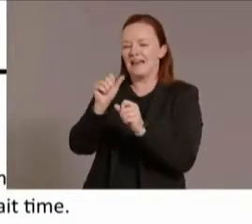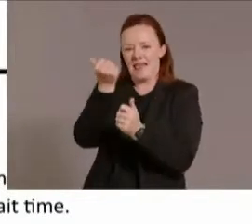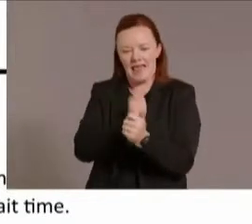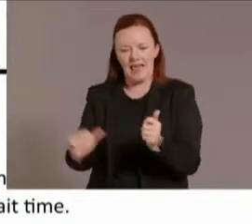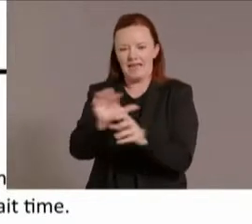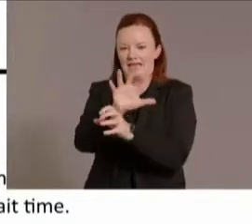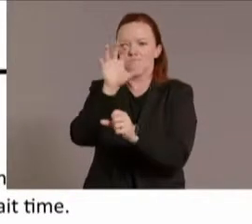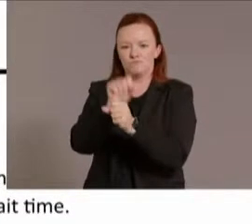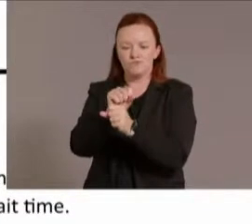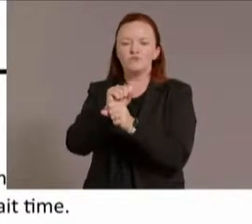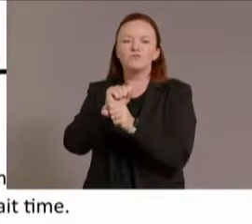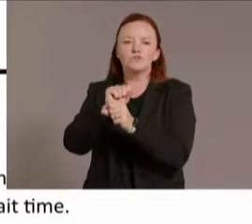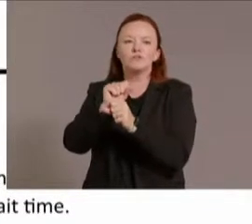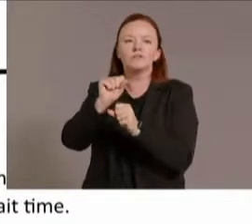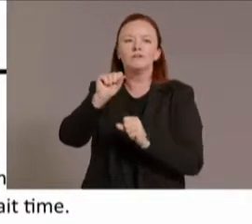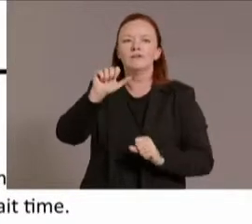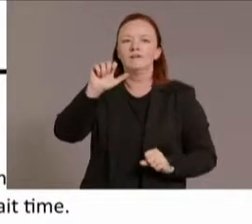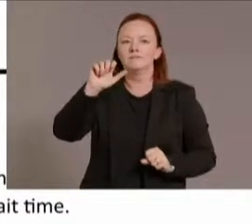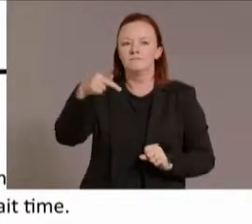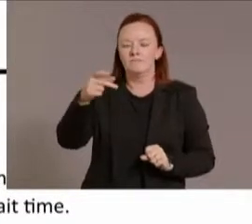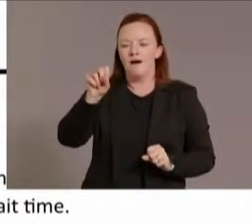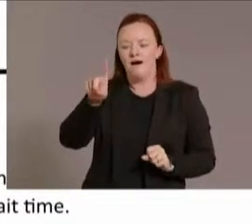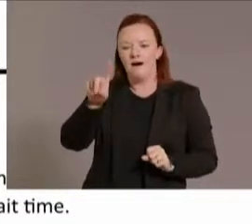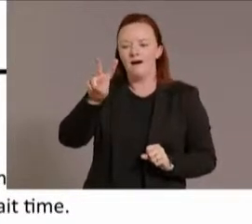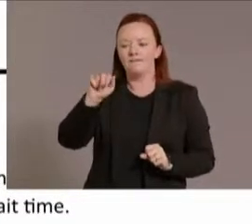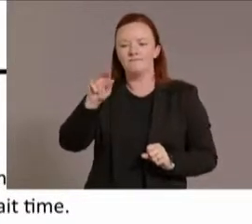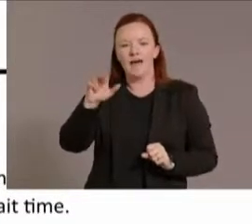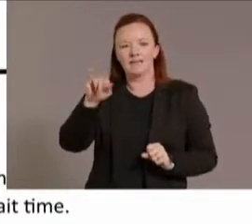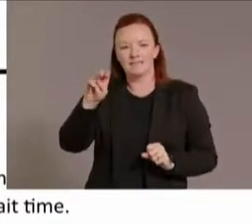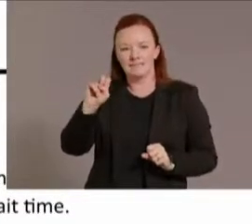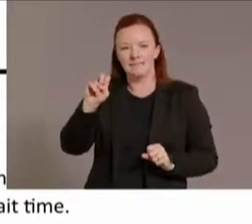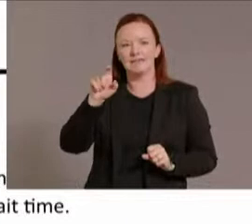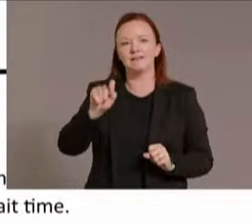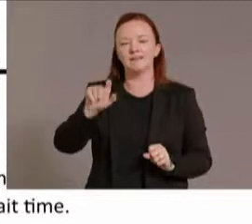podvaccine.azdhs.gov, or you can call our call center at